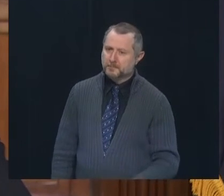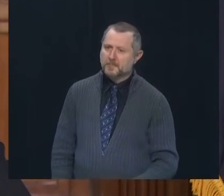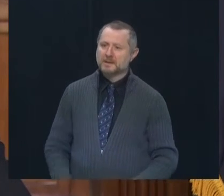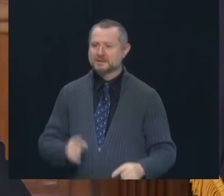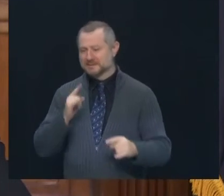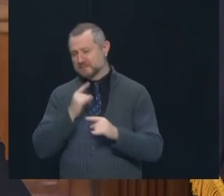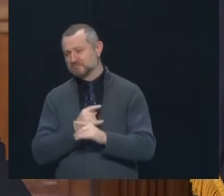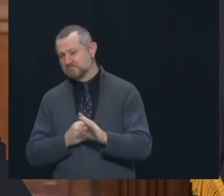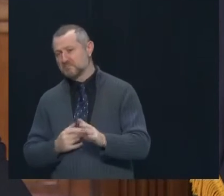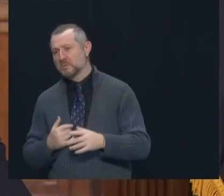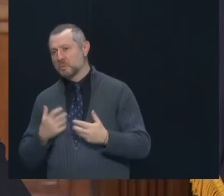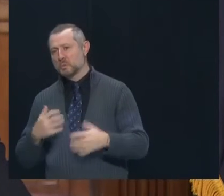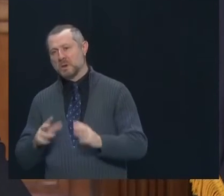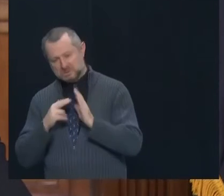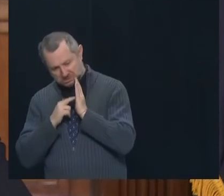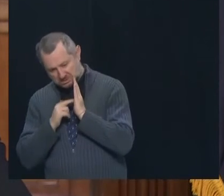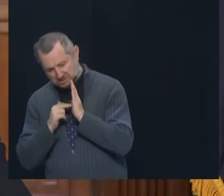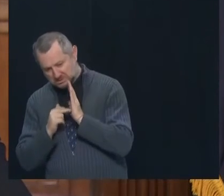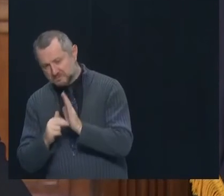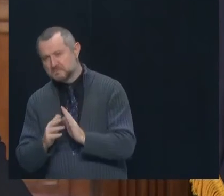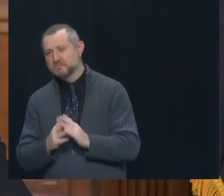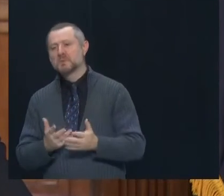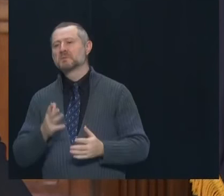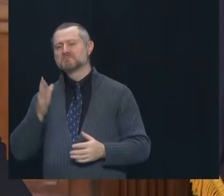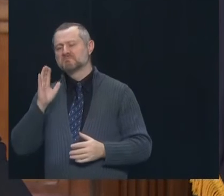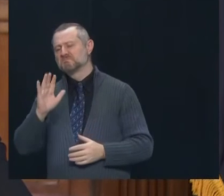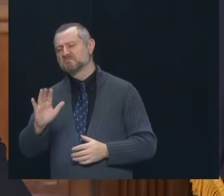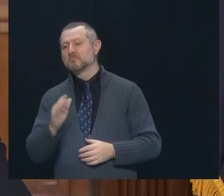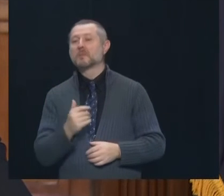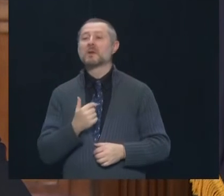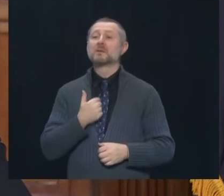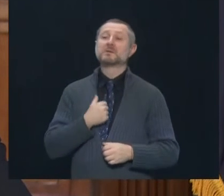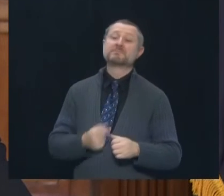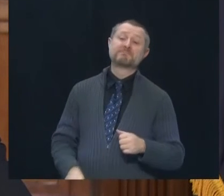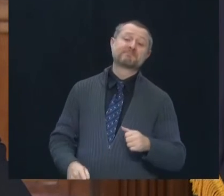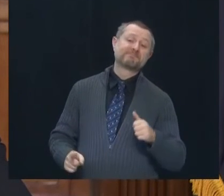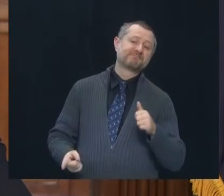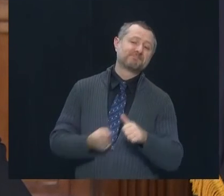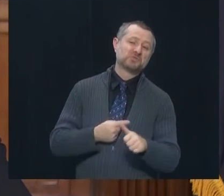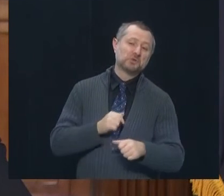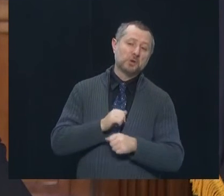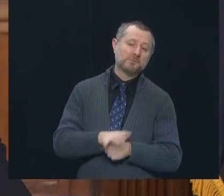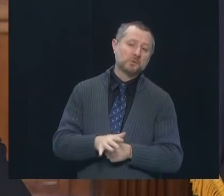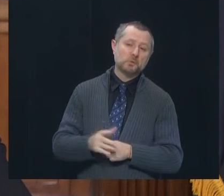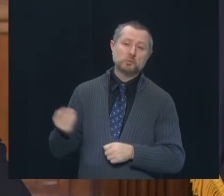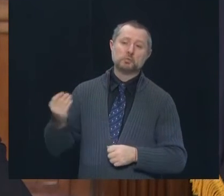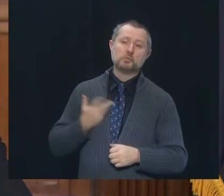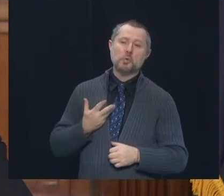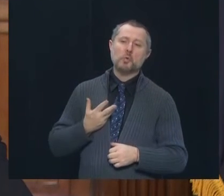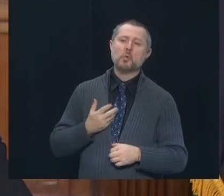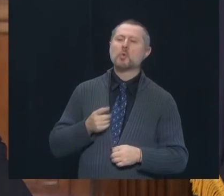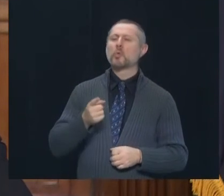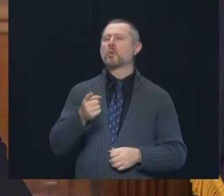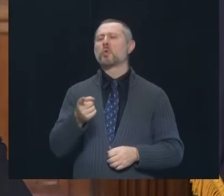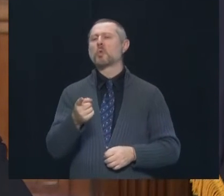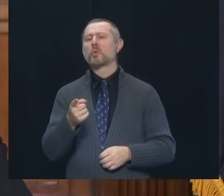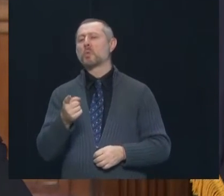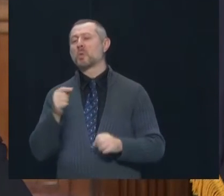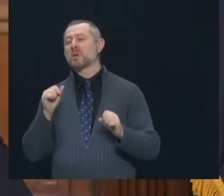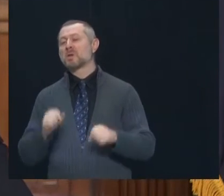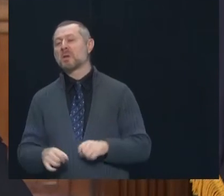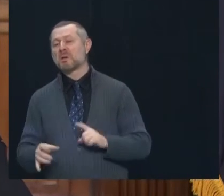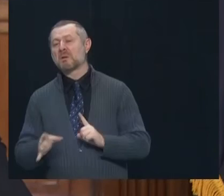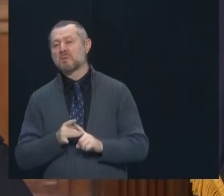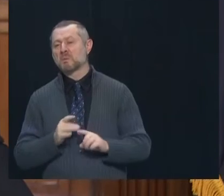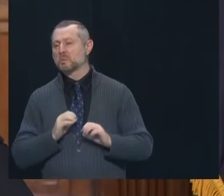do. When this started, we were told there was no such thing as asymptomatic spread. Spread